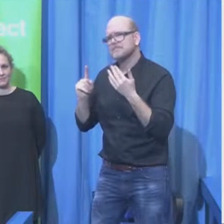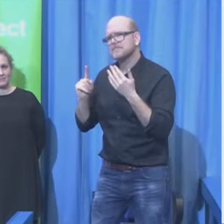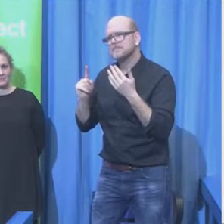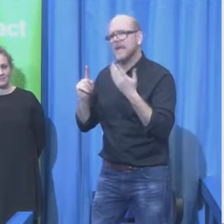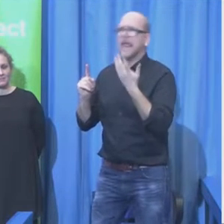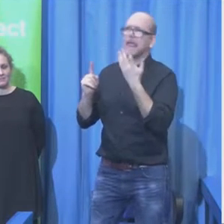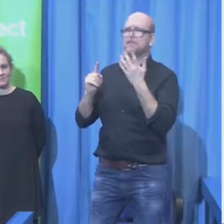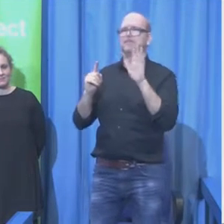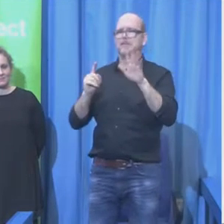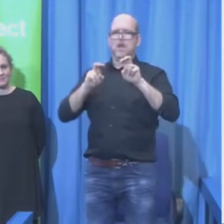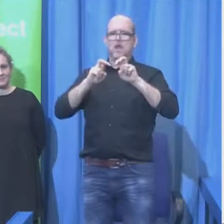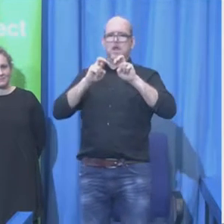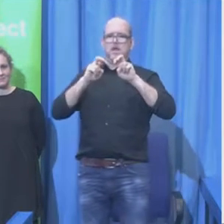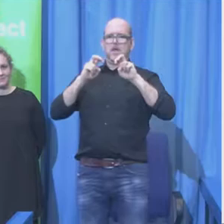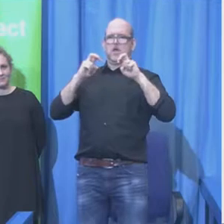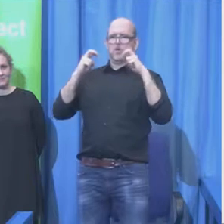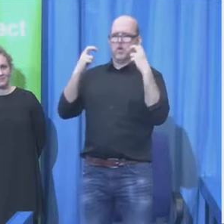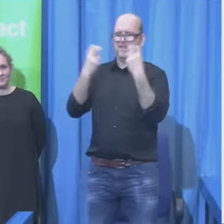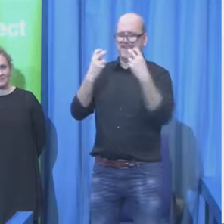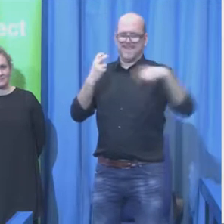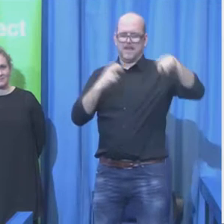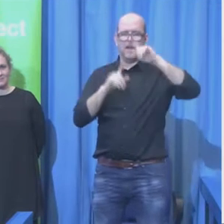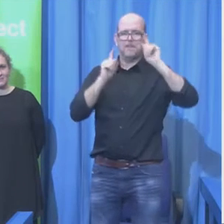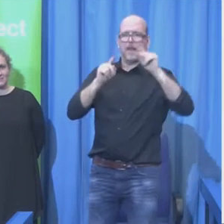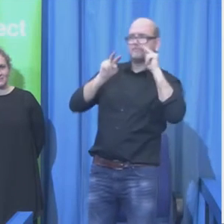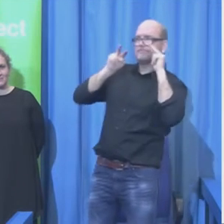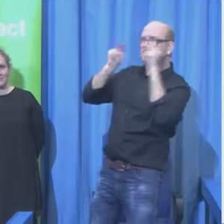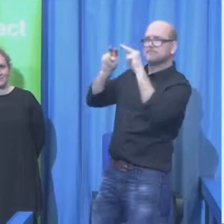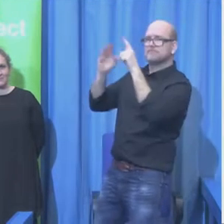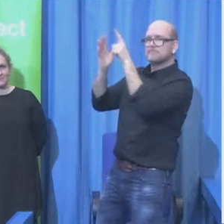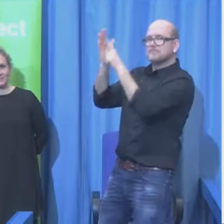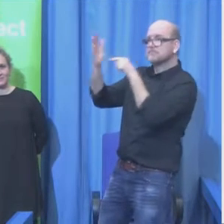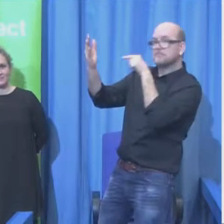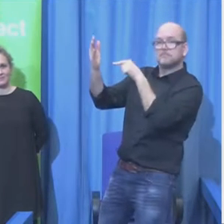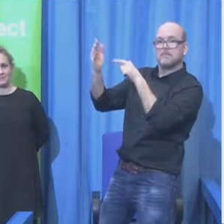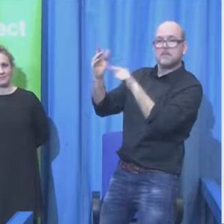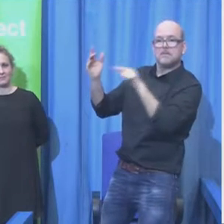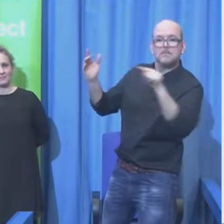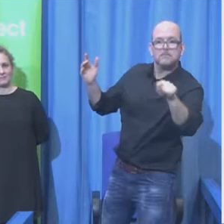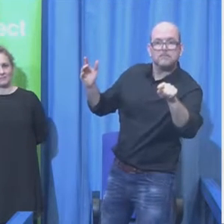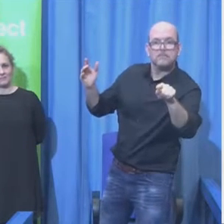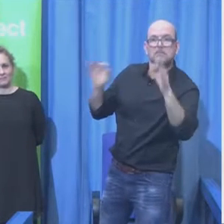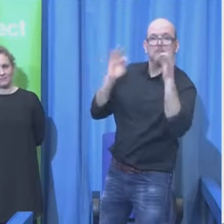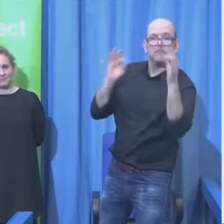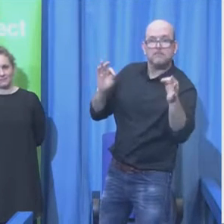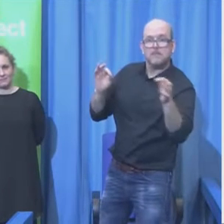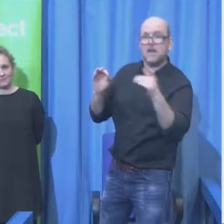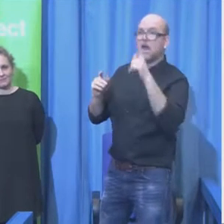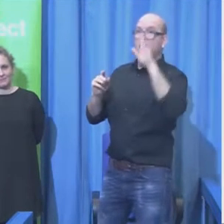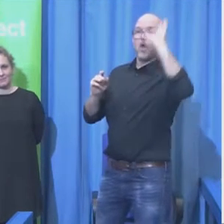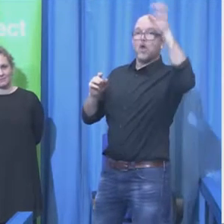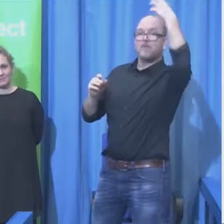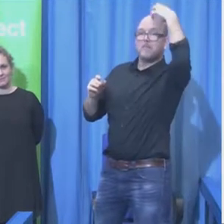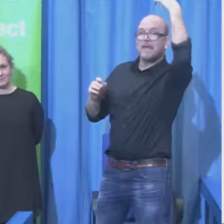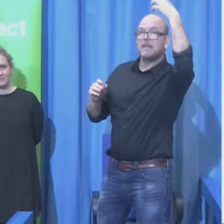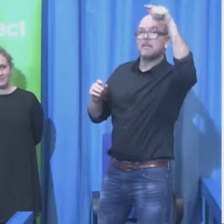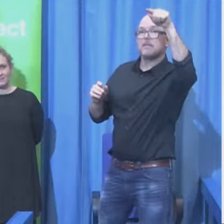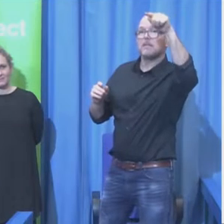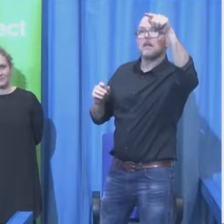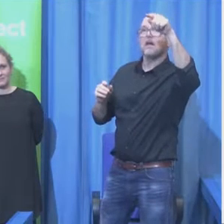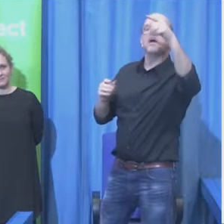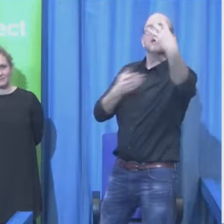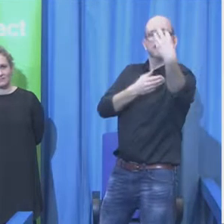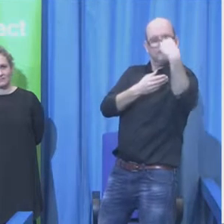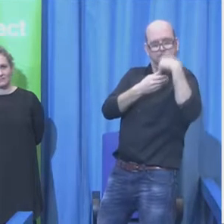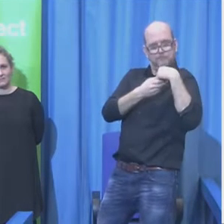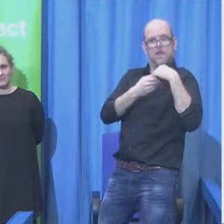mechanism, so our Prime Minister and all the relevant ministers will be part of this committee, and